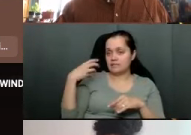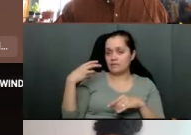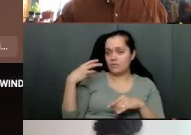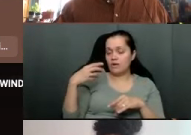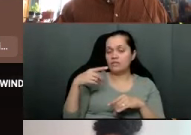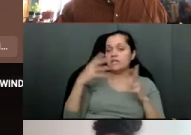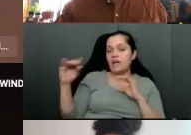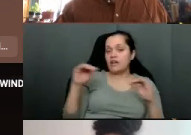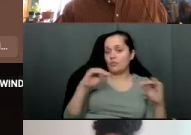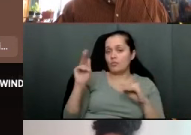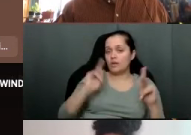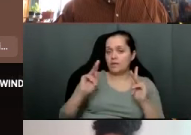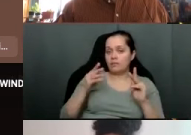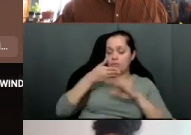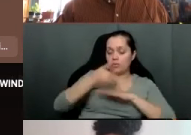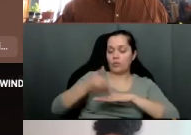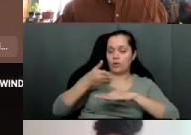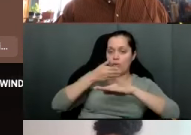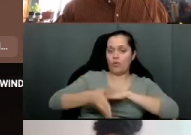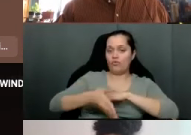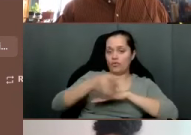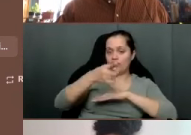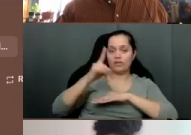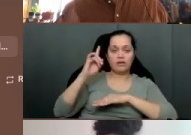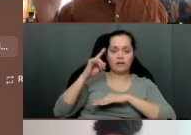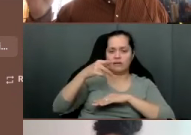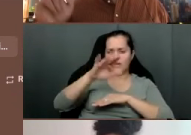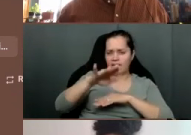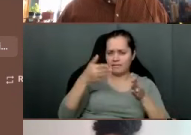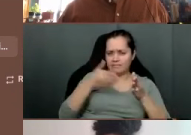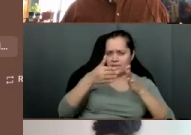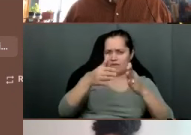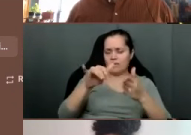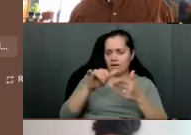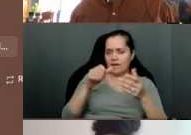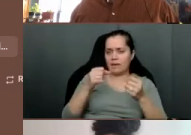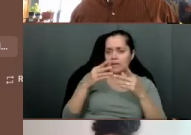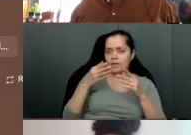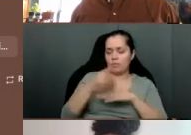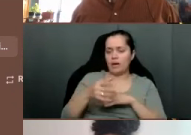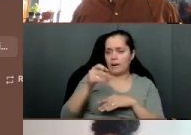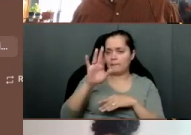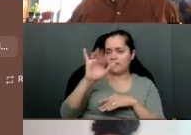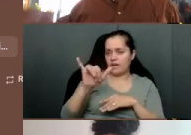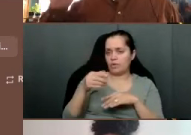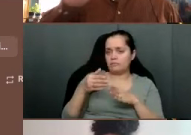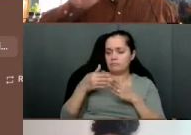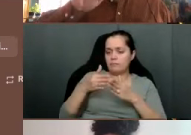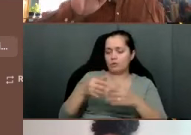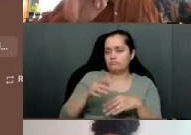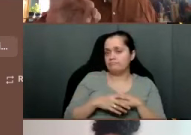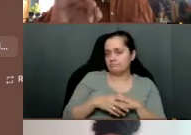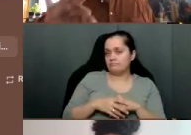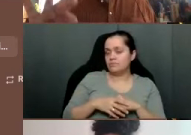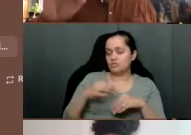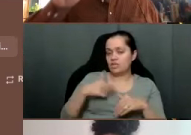movement of people across the Puget Sound there, and many go by ferry boat. All right, so she's